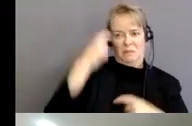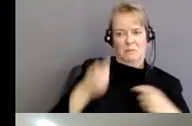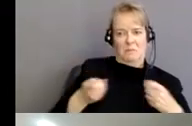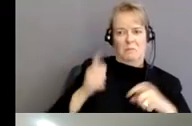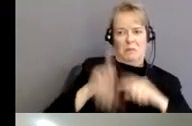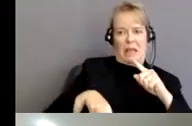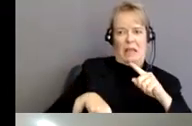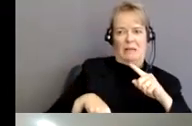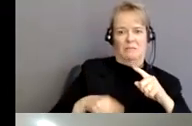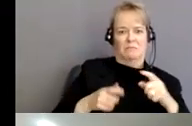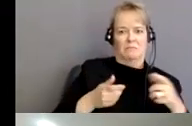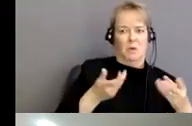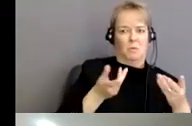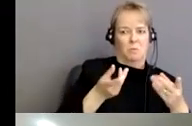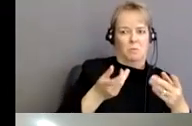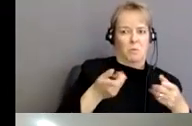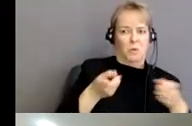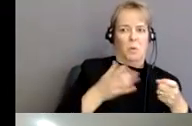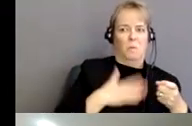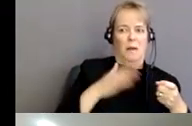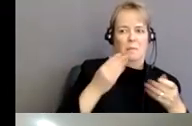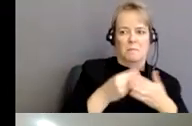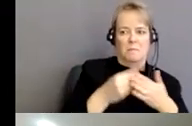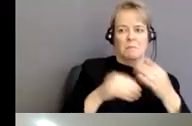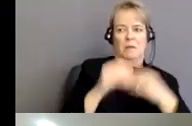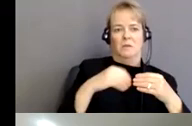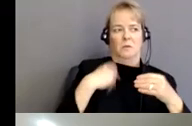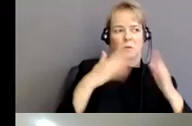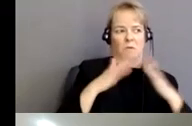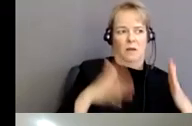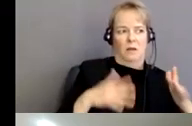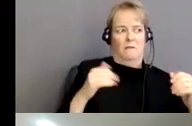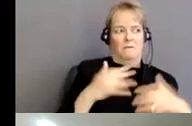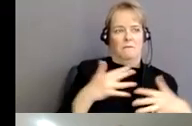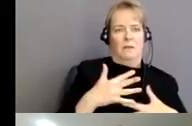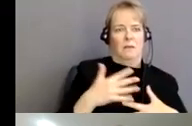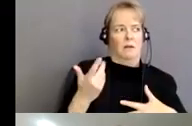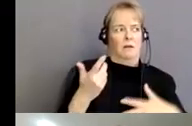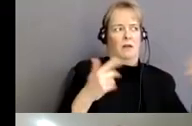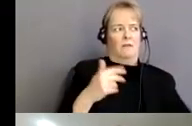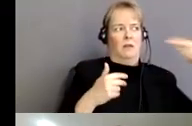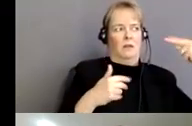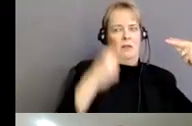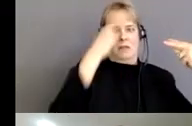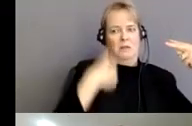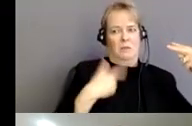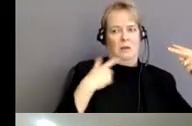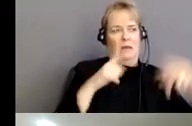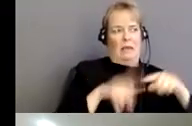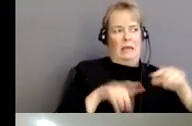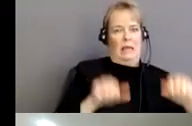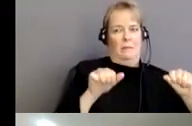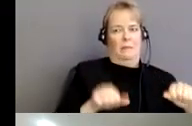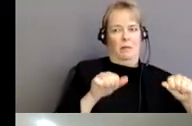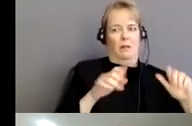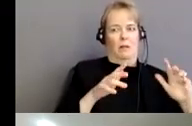the reasons why people don't report. So they're afraid. They think that people may not, see them as competent or able anymore if they